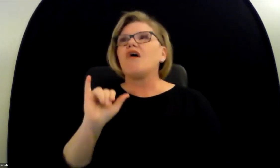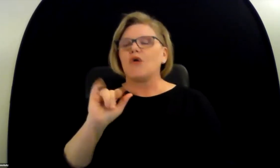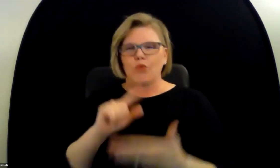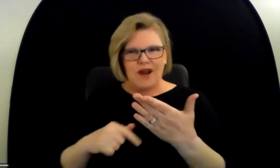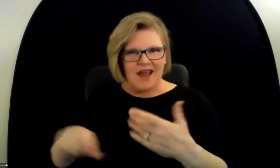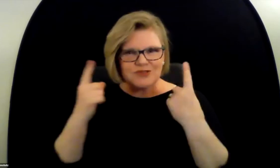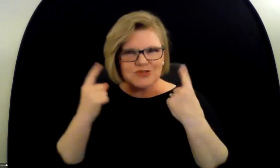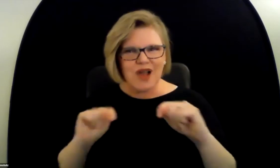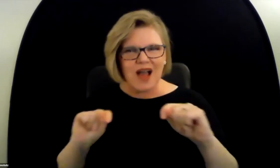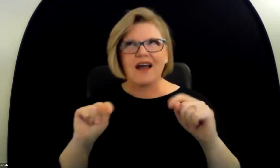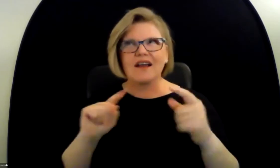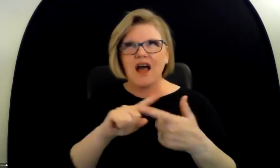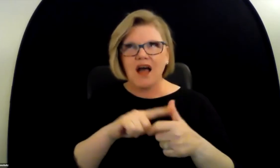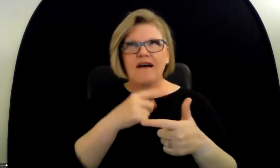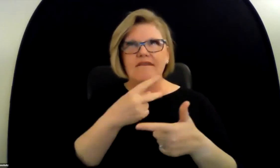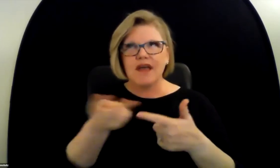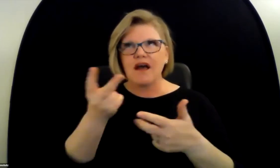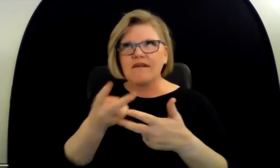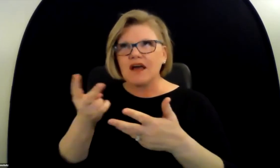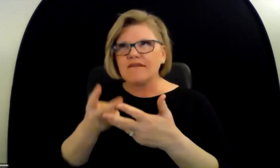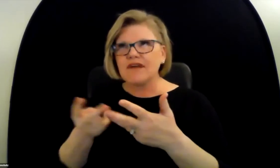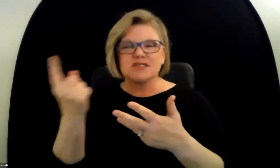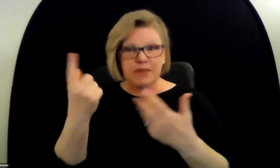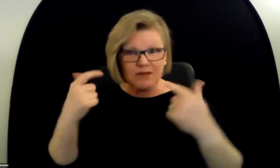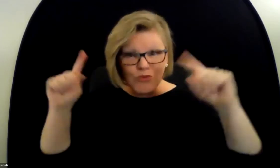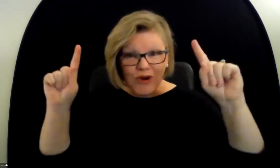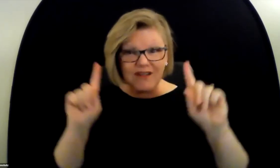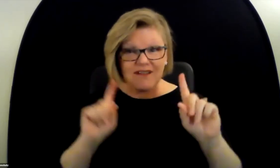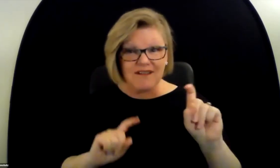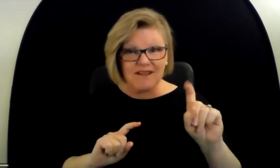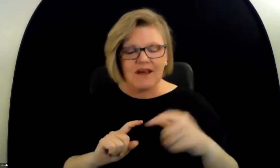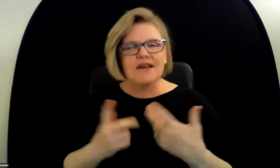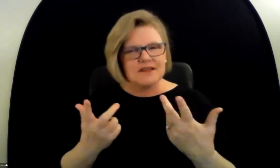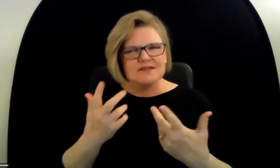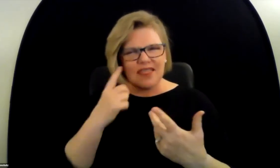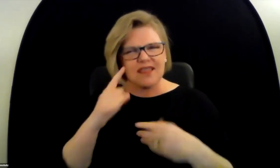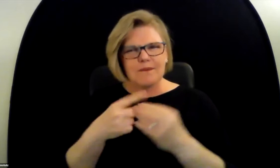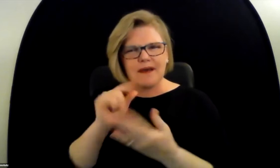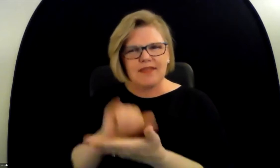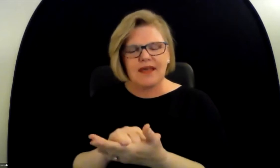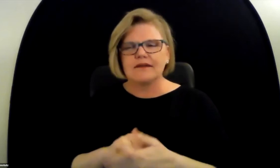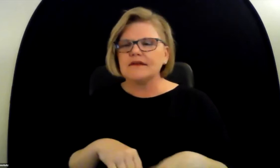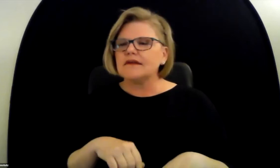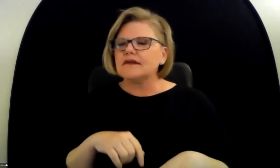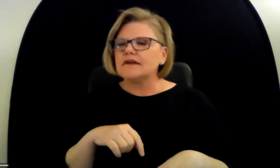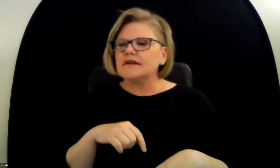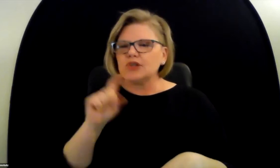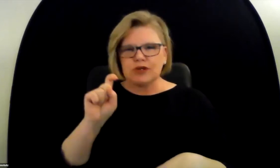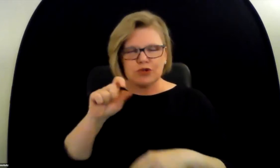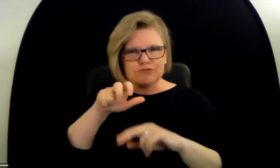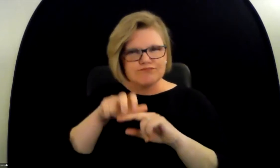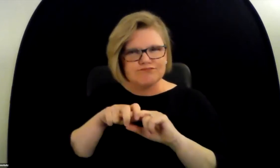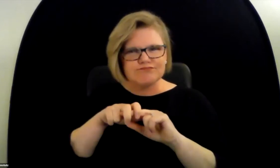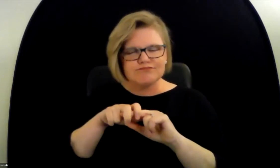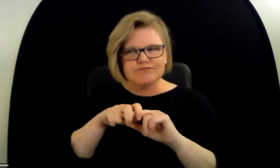in the past have been able to work for them. And of course, just it's something that you need to sit down and think